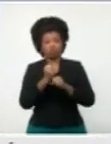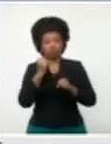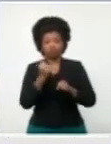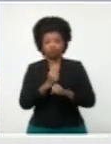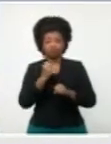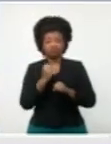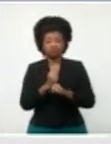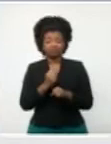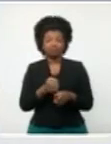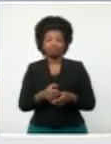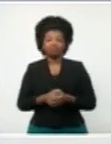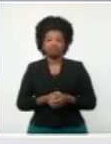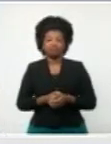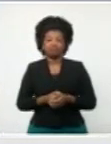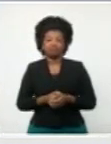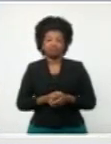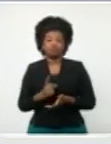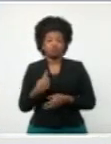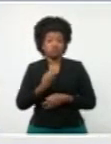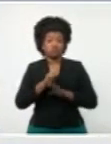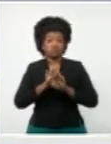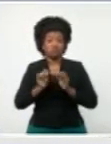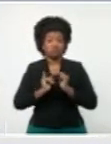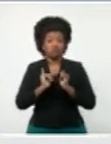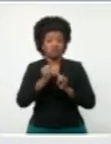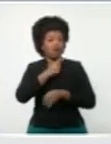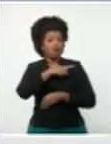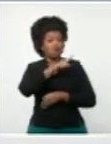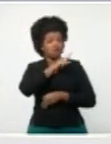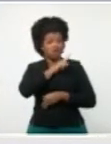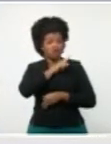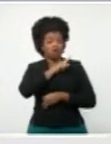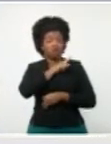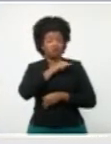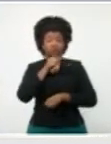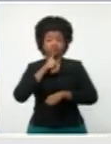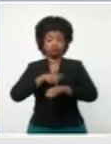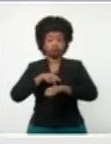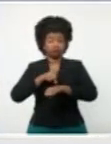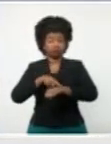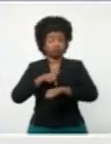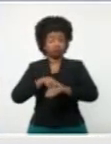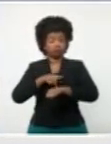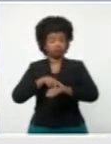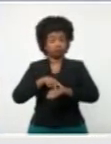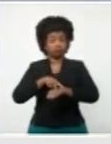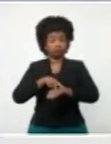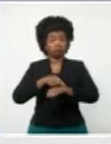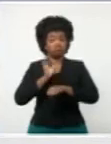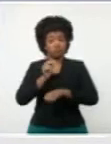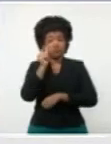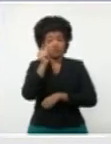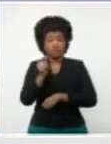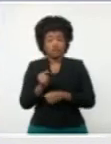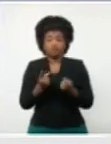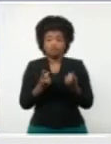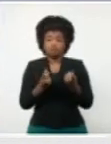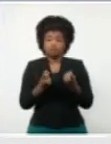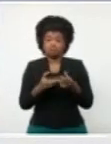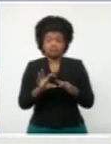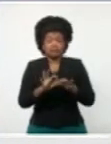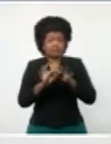As we said yesterday, this was the region with the highest transmission and the highest